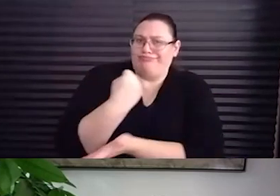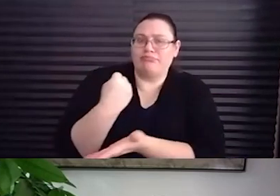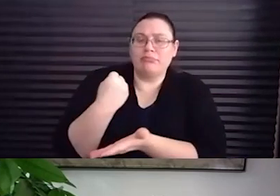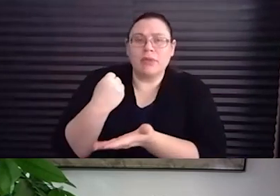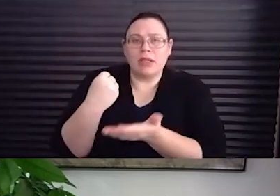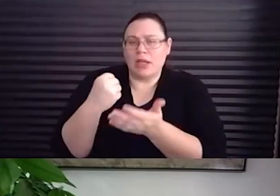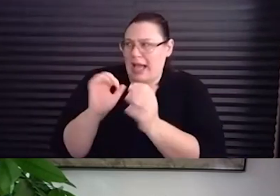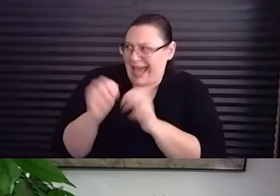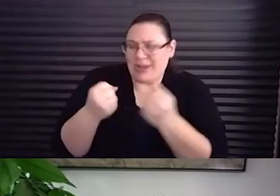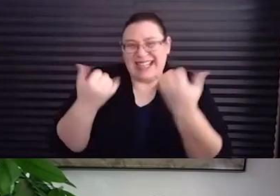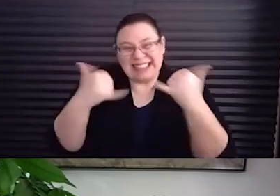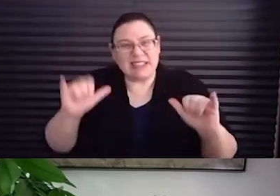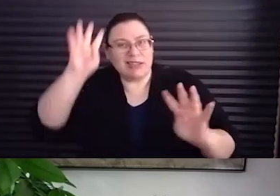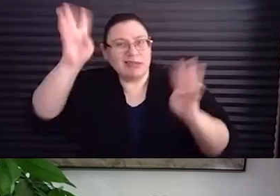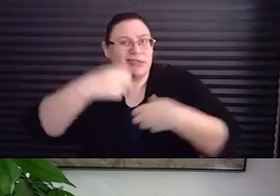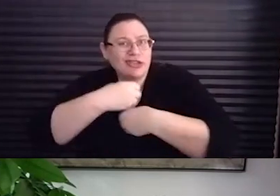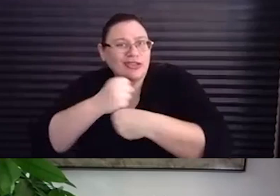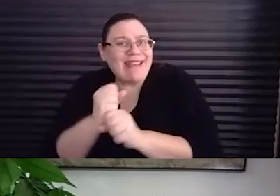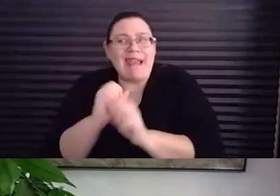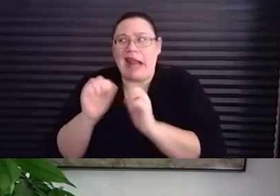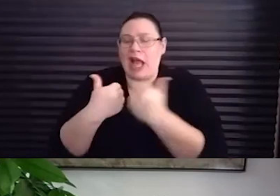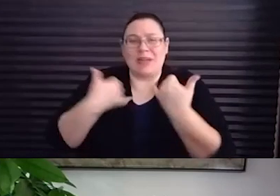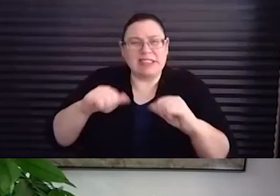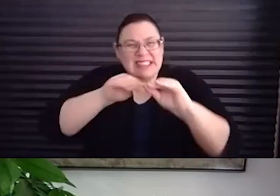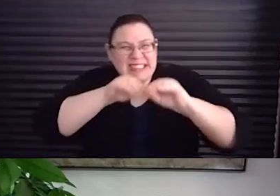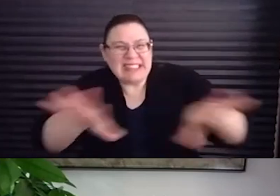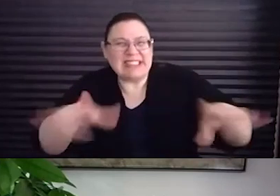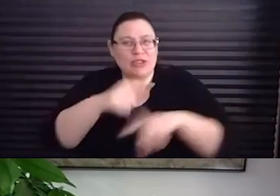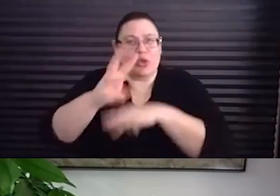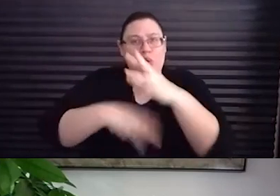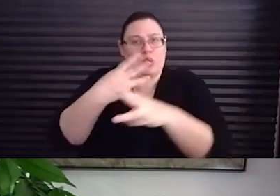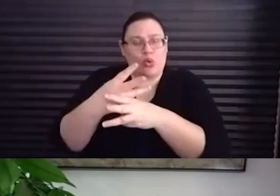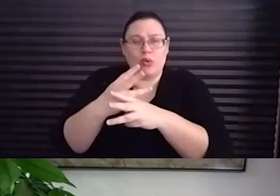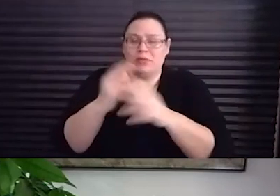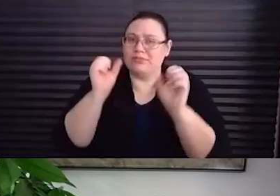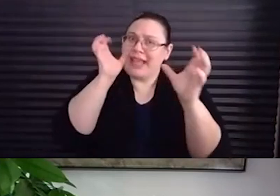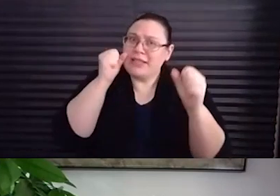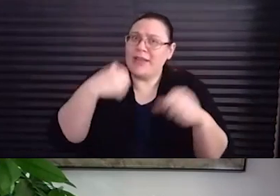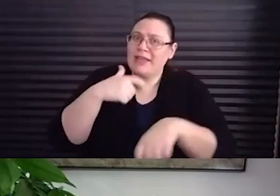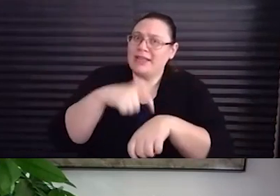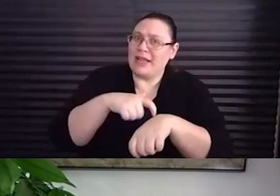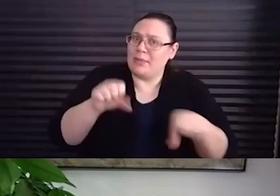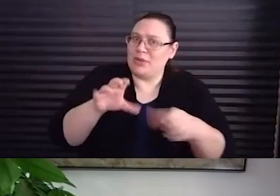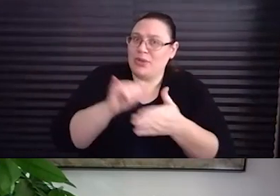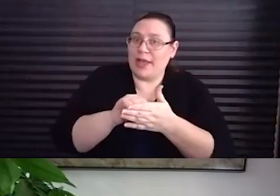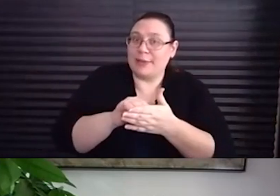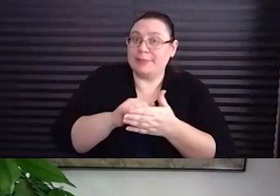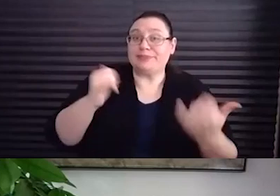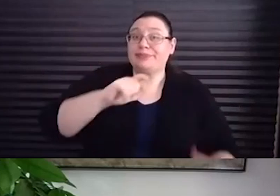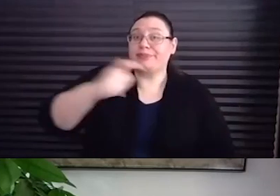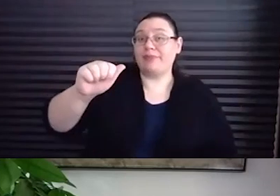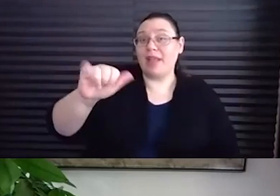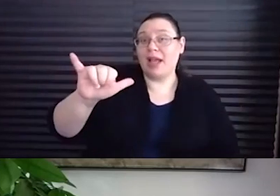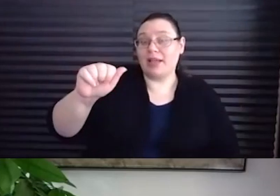can I still create? How can I get my message out to the world? And what a wonderful time that we have the ability to do that. Yeah. Ayanna, you get